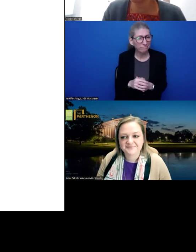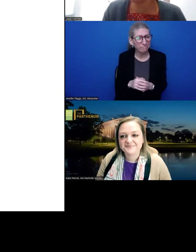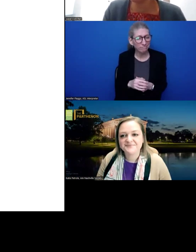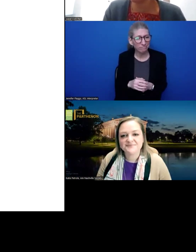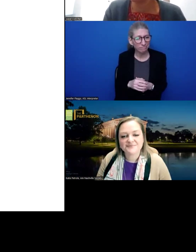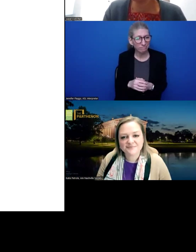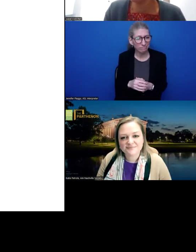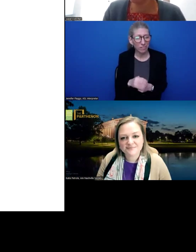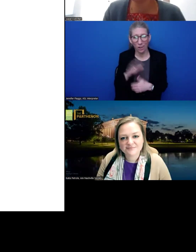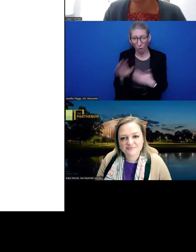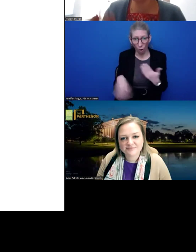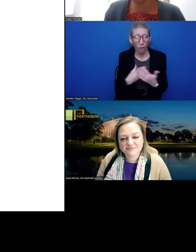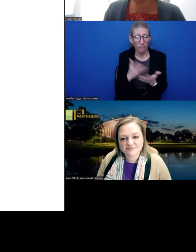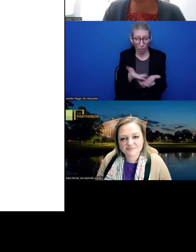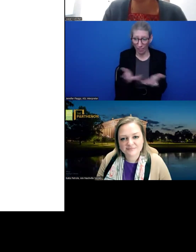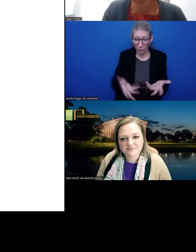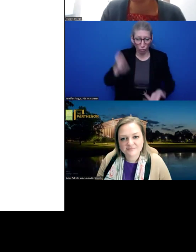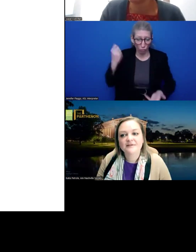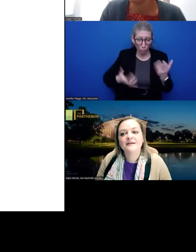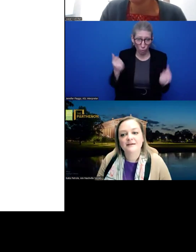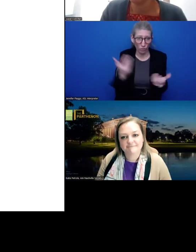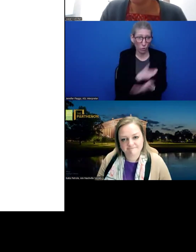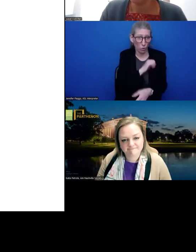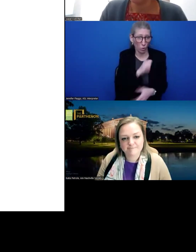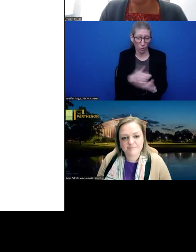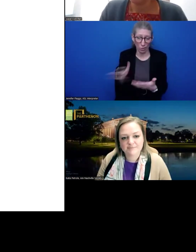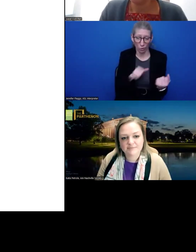their possessions were removed and taken by the new authority.